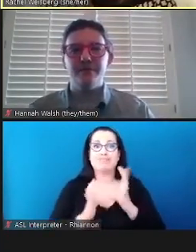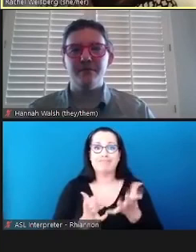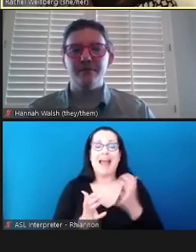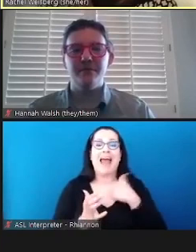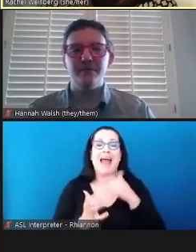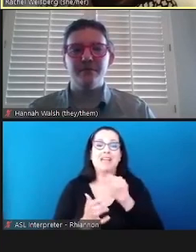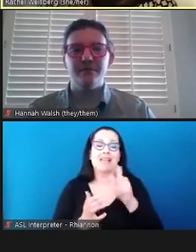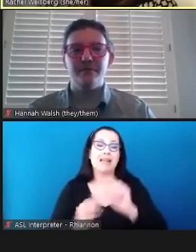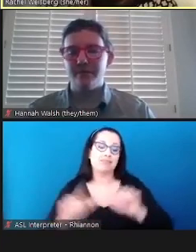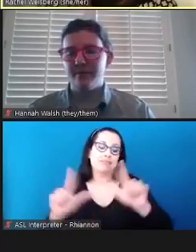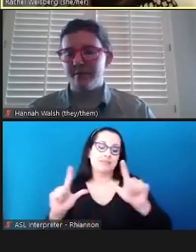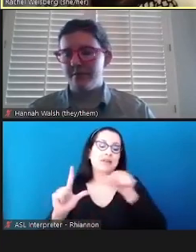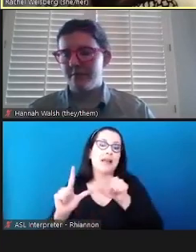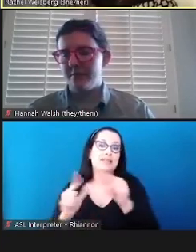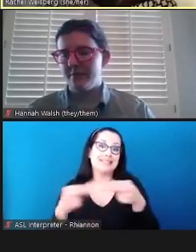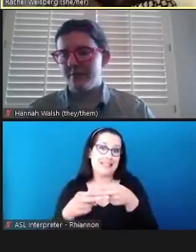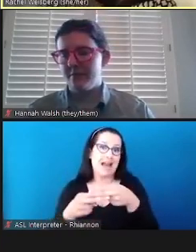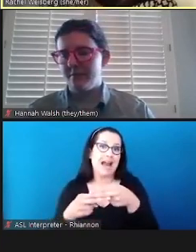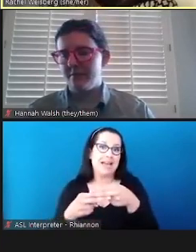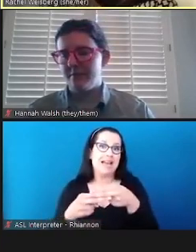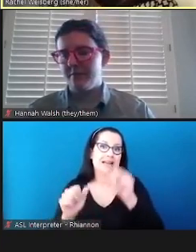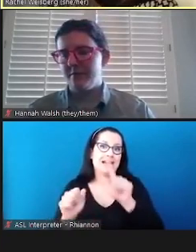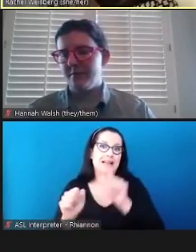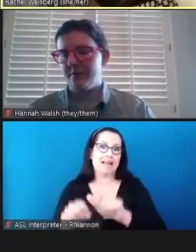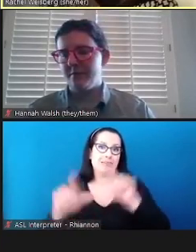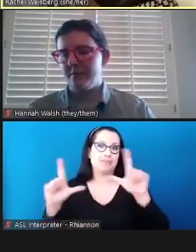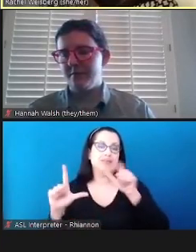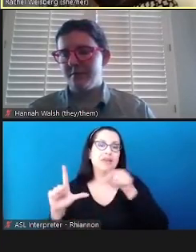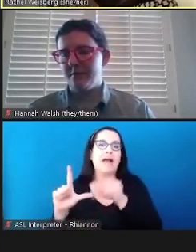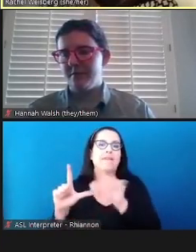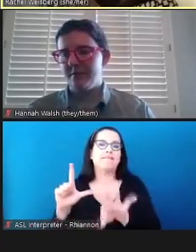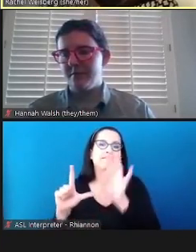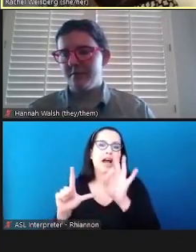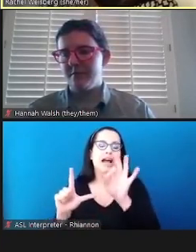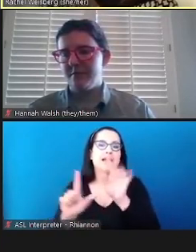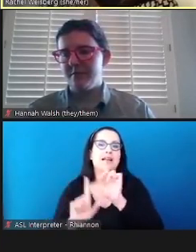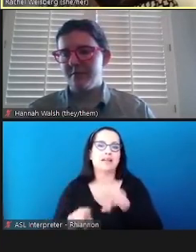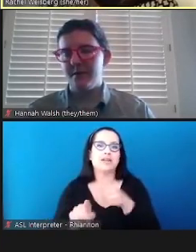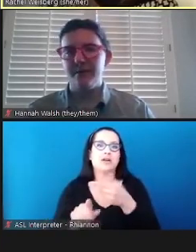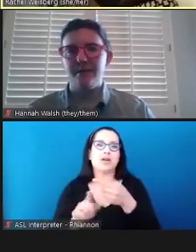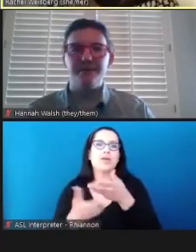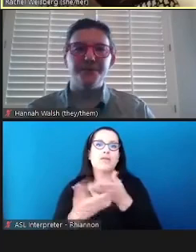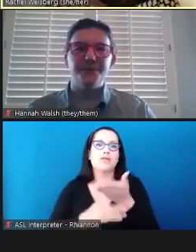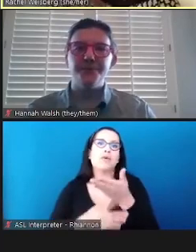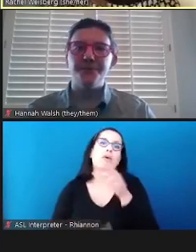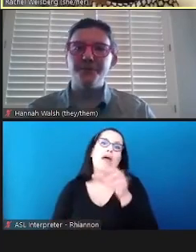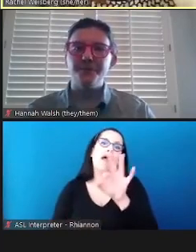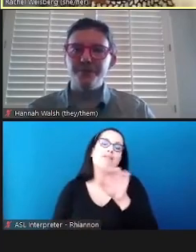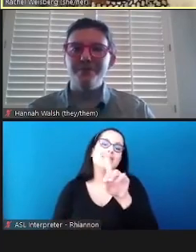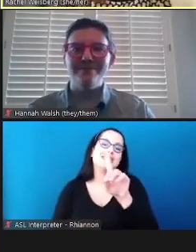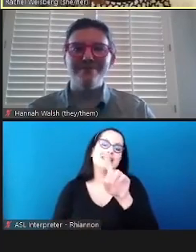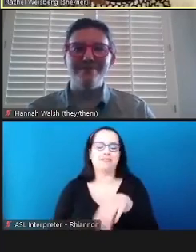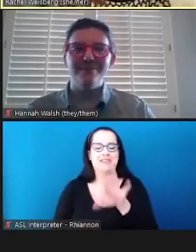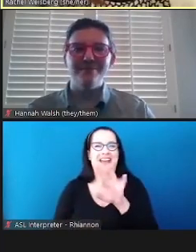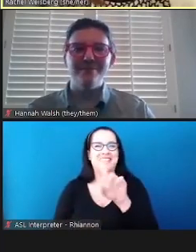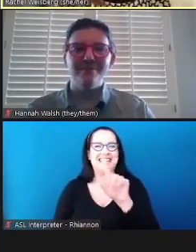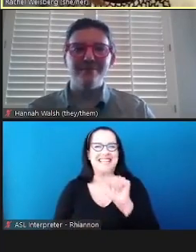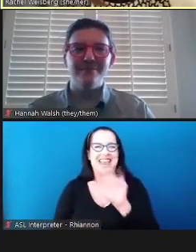also put it in the Facebook feed. And it's the FDA's website, and that should answer your questions.